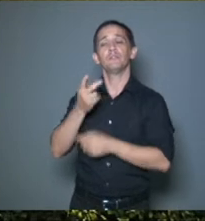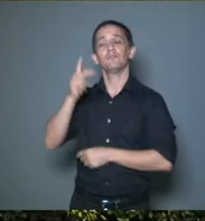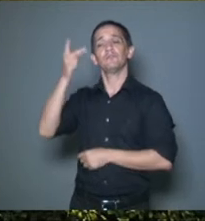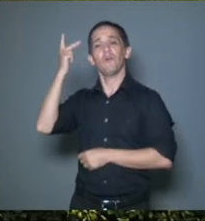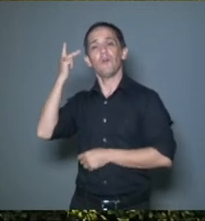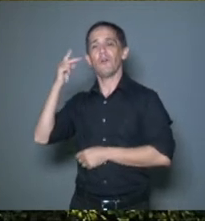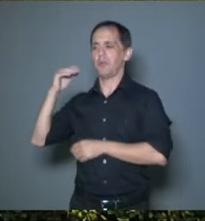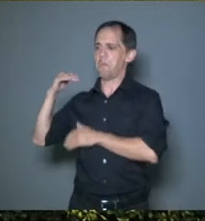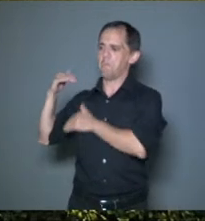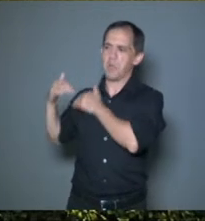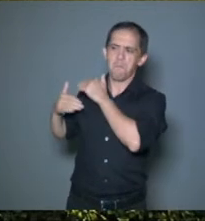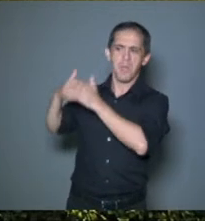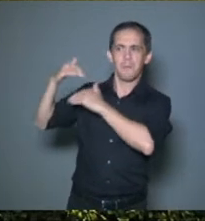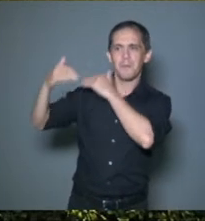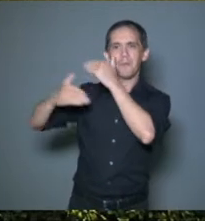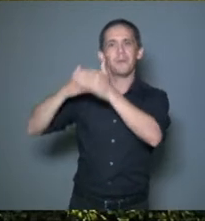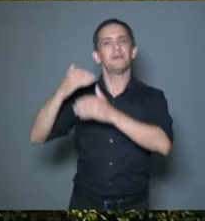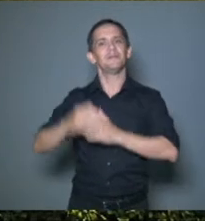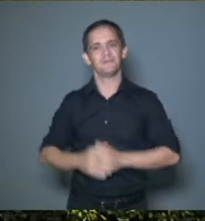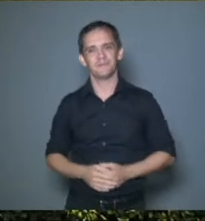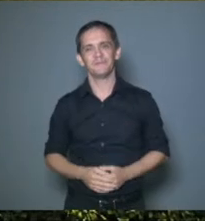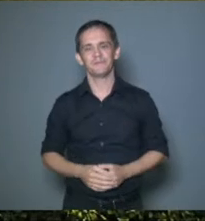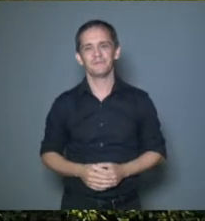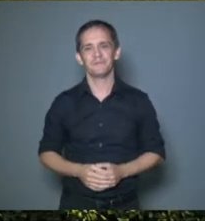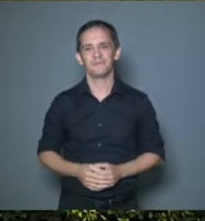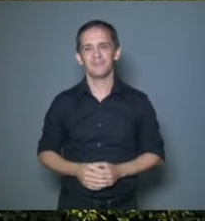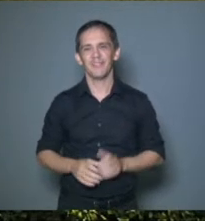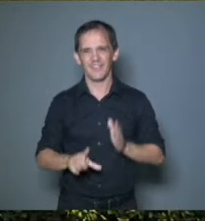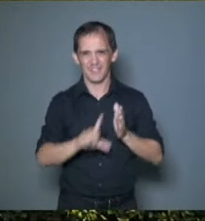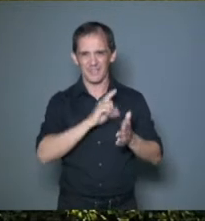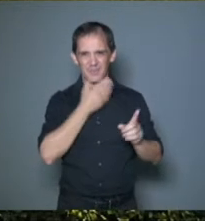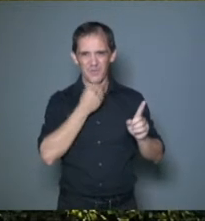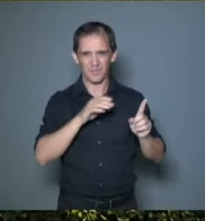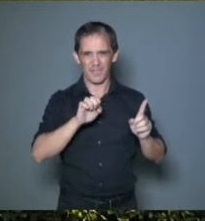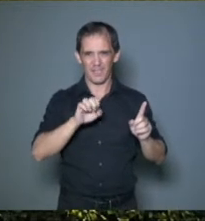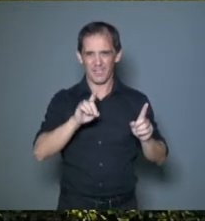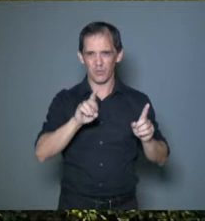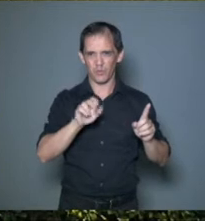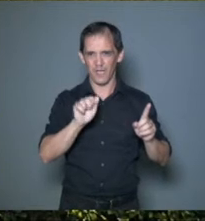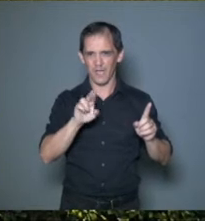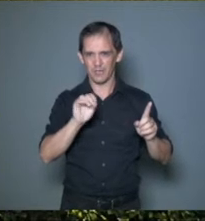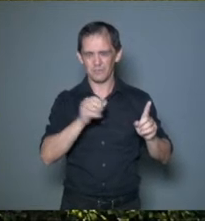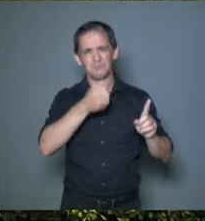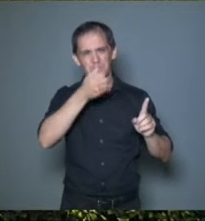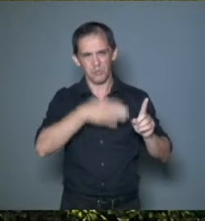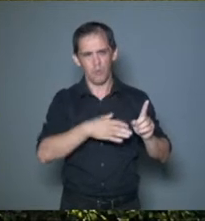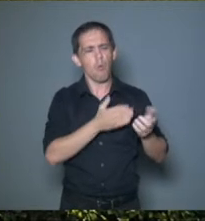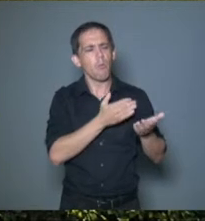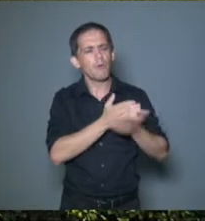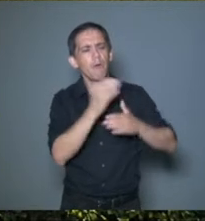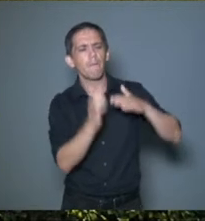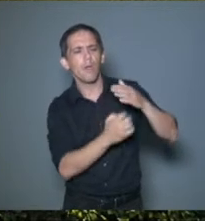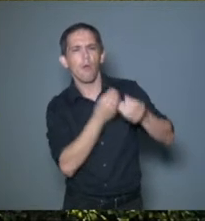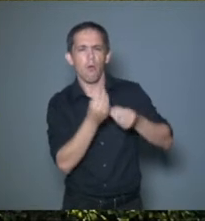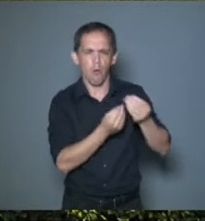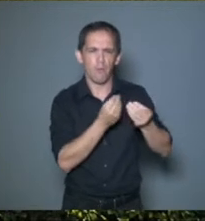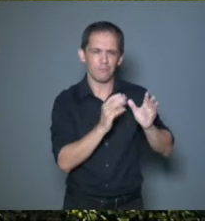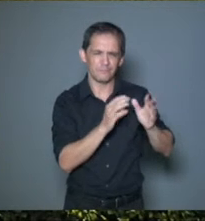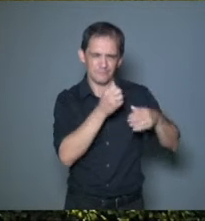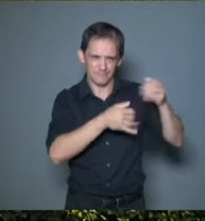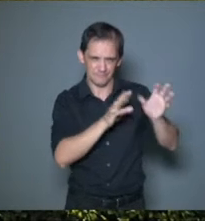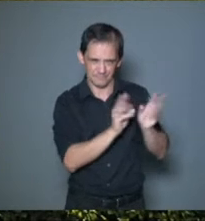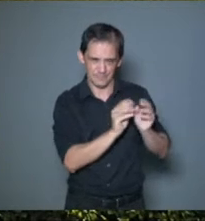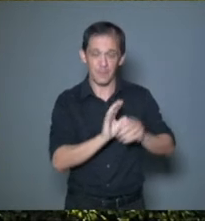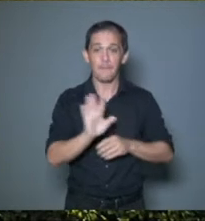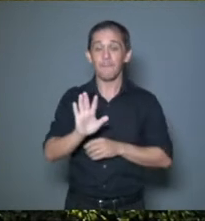the history and the evolution of SLC. Mr. Logman mentioned when the company began, but the